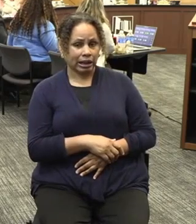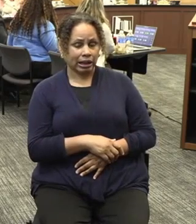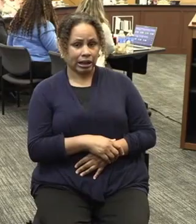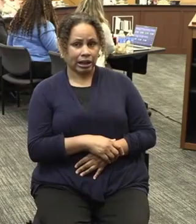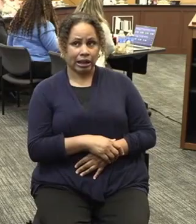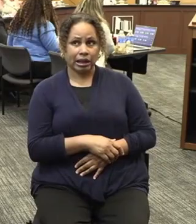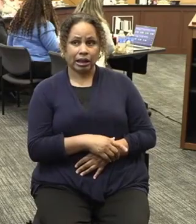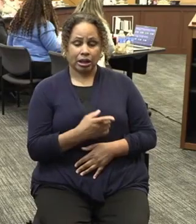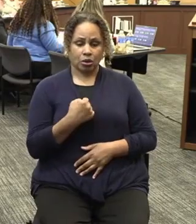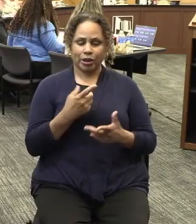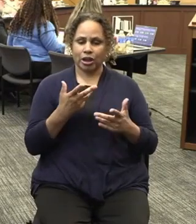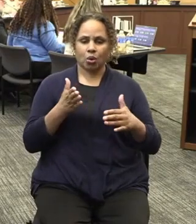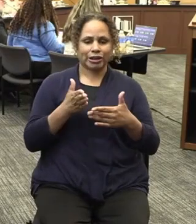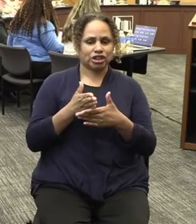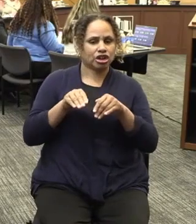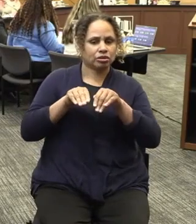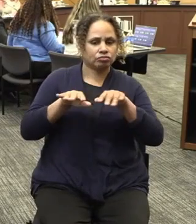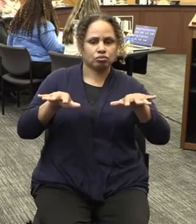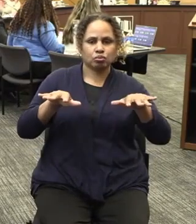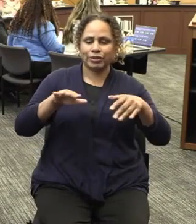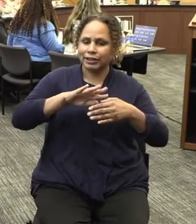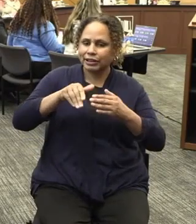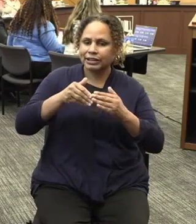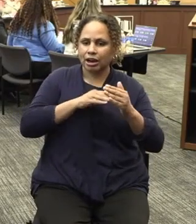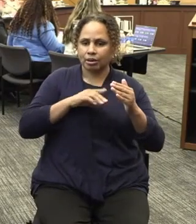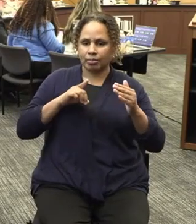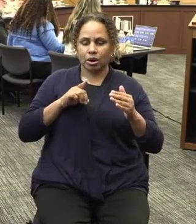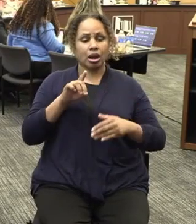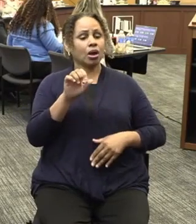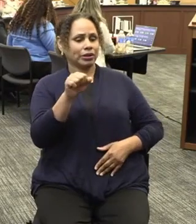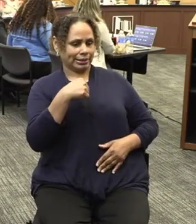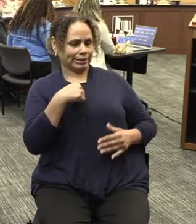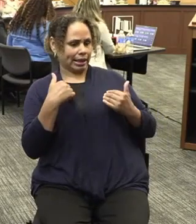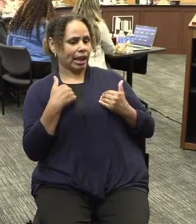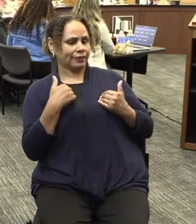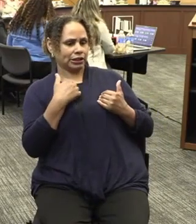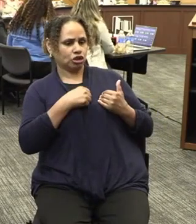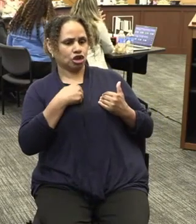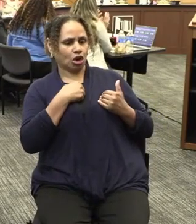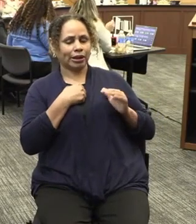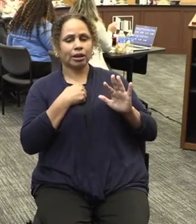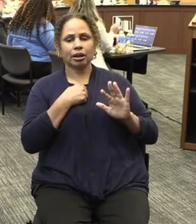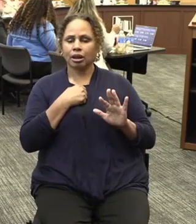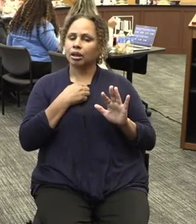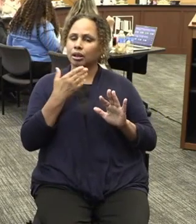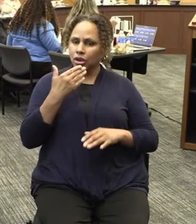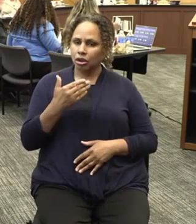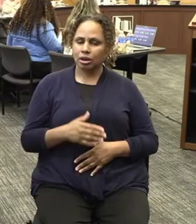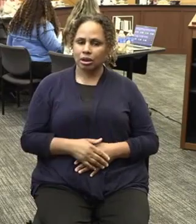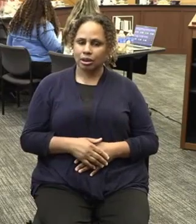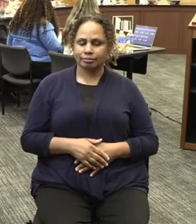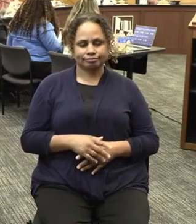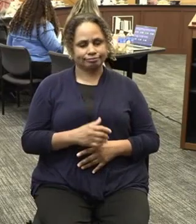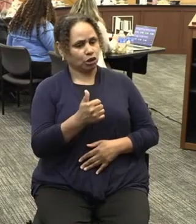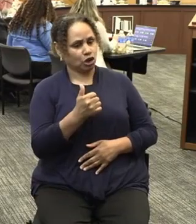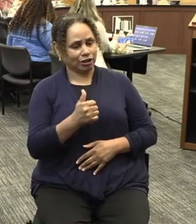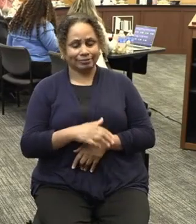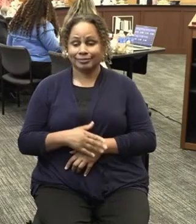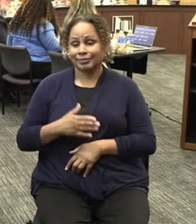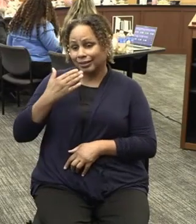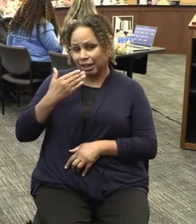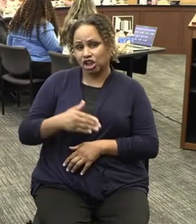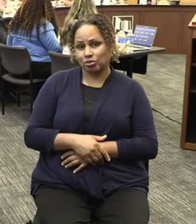Shared it with the entire board. Yeah, I do have it now. Sorry. Okay, very Okay. good. Thank you. Thank you. So yeah, I'm good. Thank you. Okay, thank